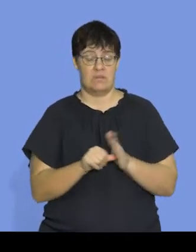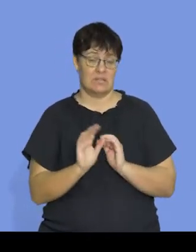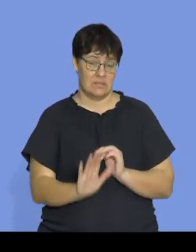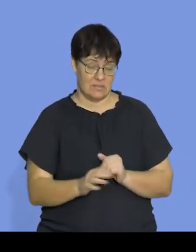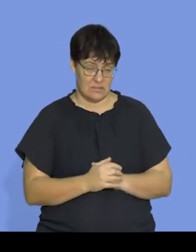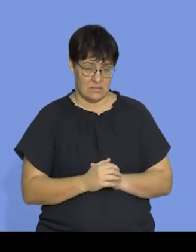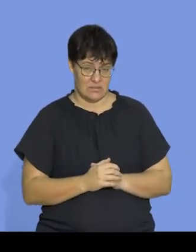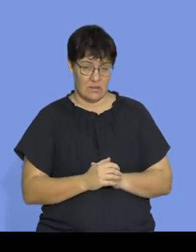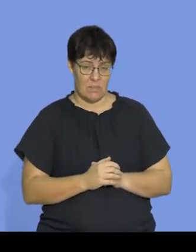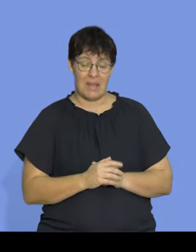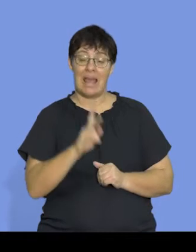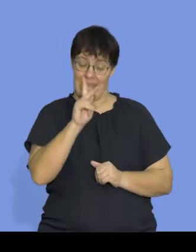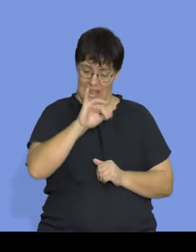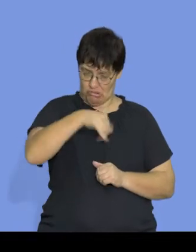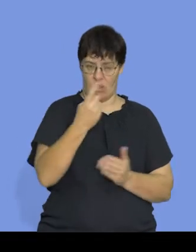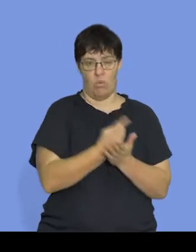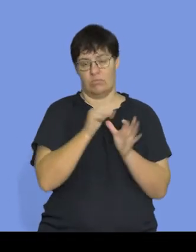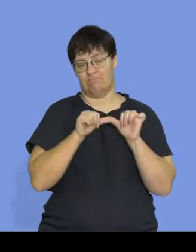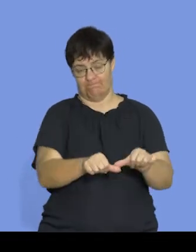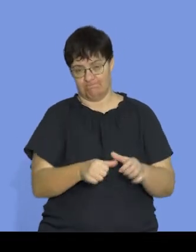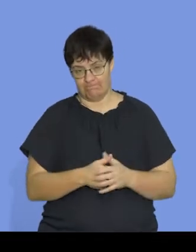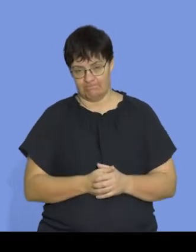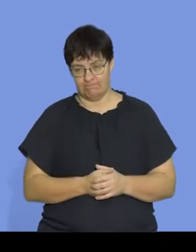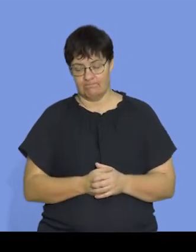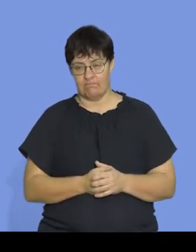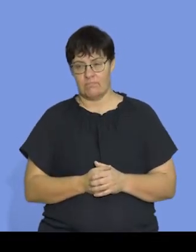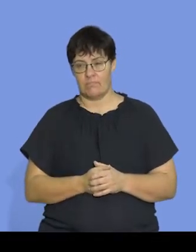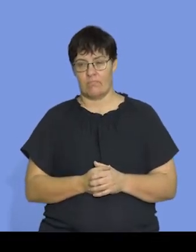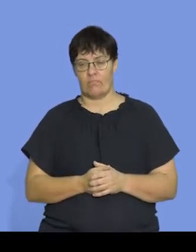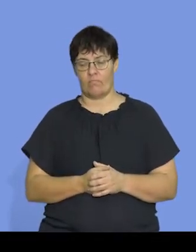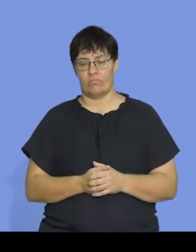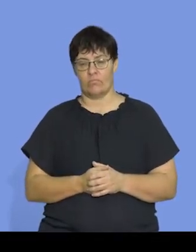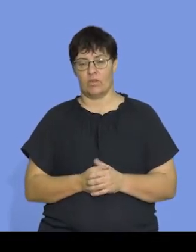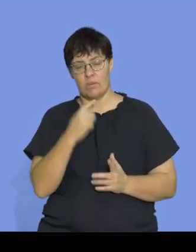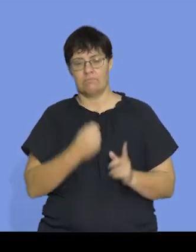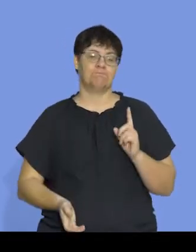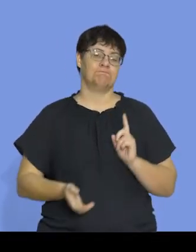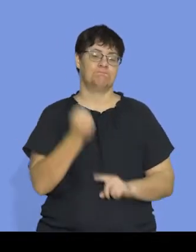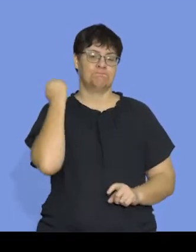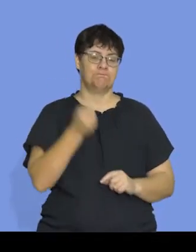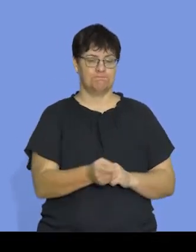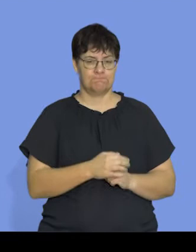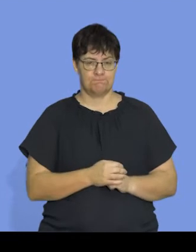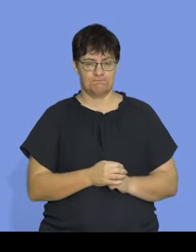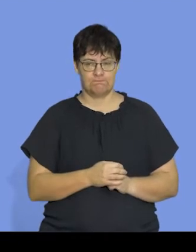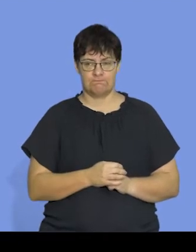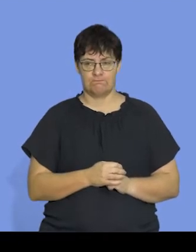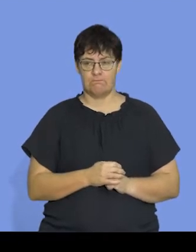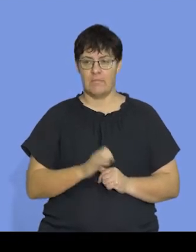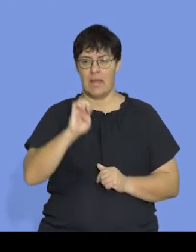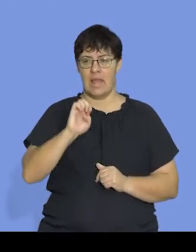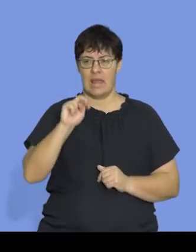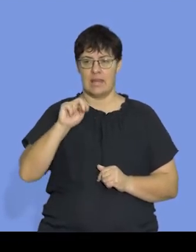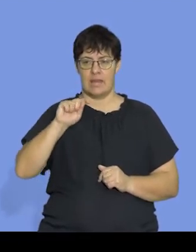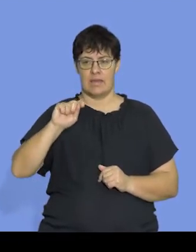the kilojoules, right? Now, if we are to determine, for argument's sake, the enthalpy change of any